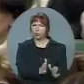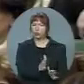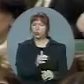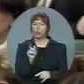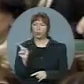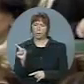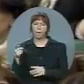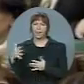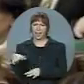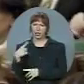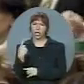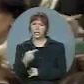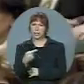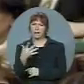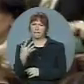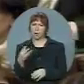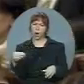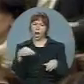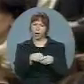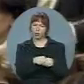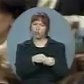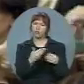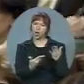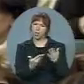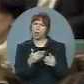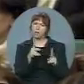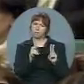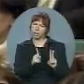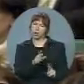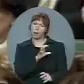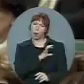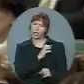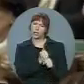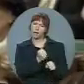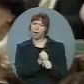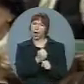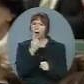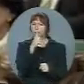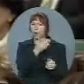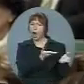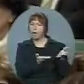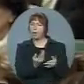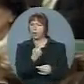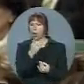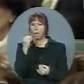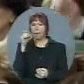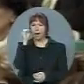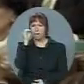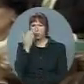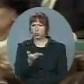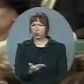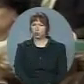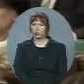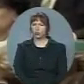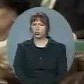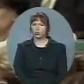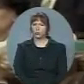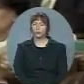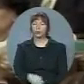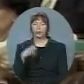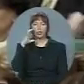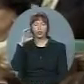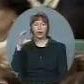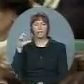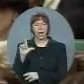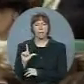perspective. I understand, Mr. Speaker, that the leader of the Liberal Party and the Liberal Party don't like the police, don't like a law enforcement